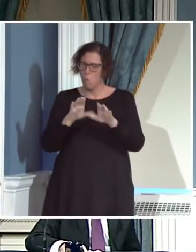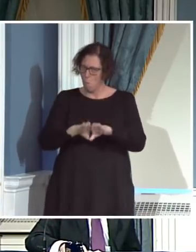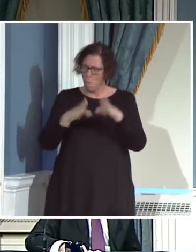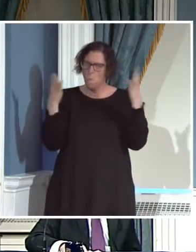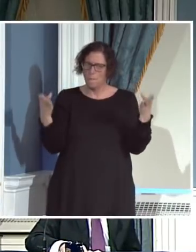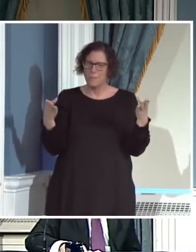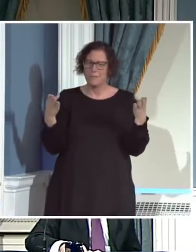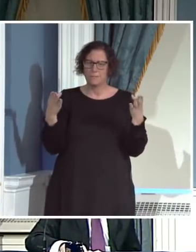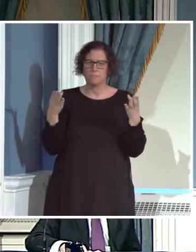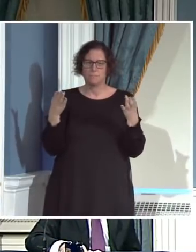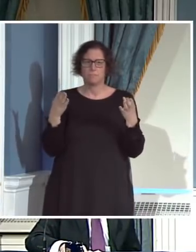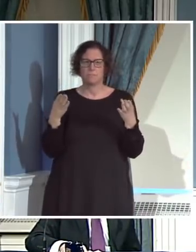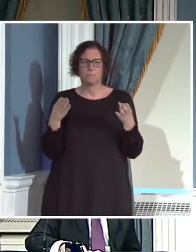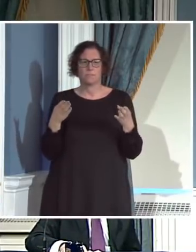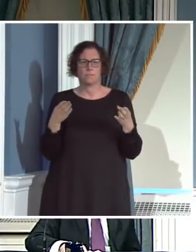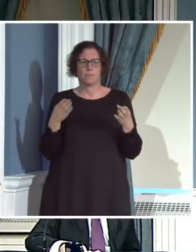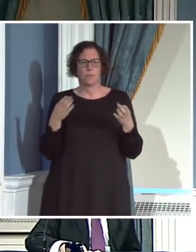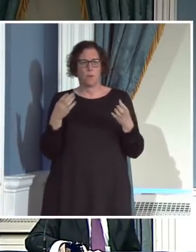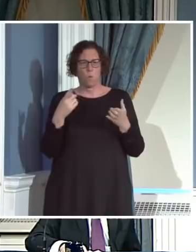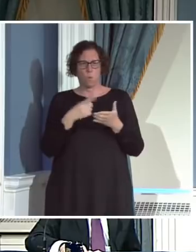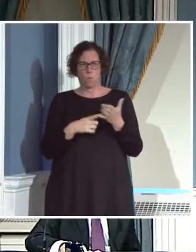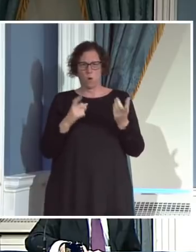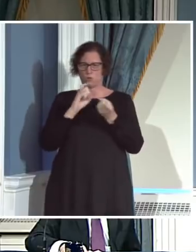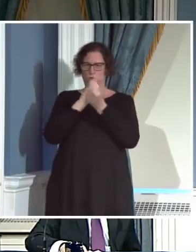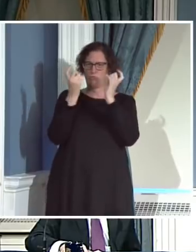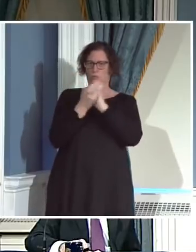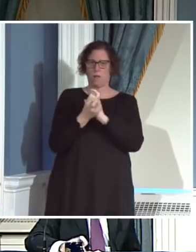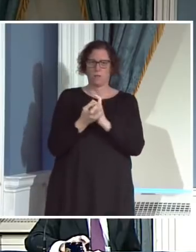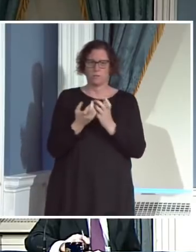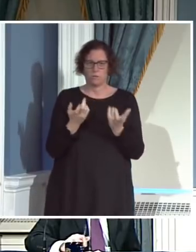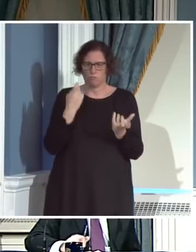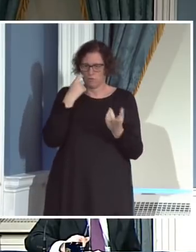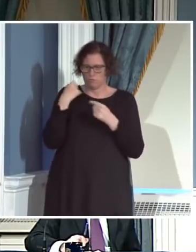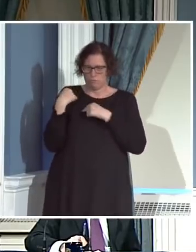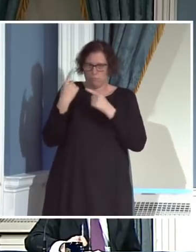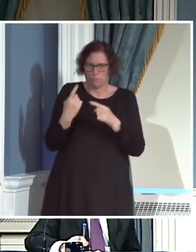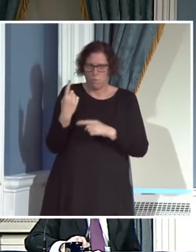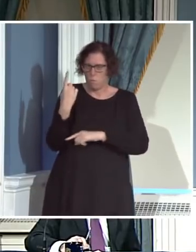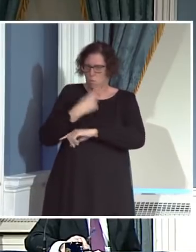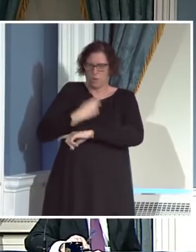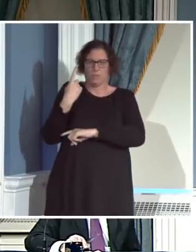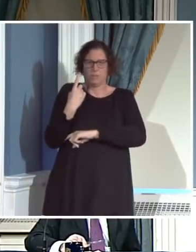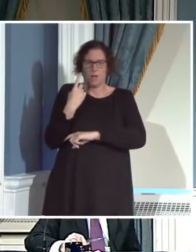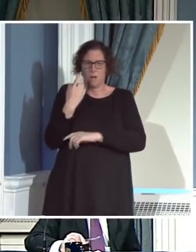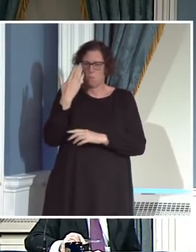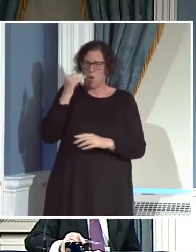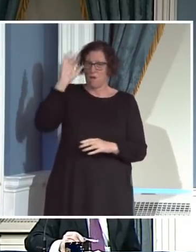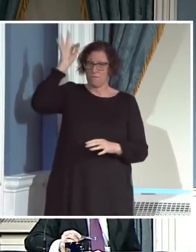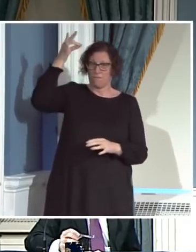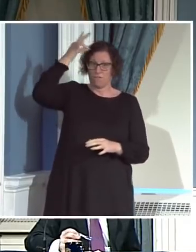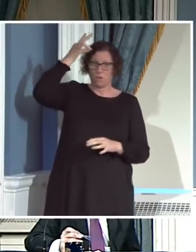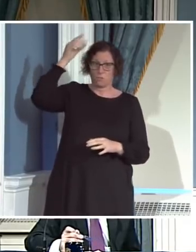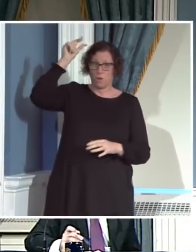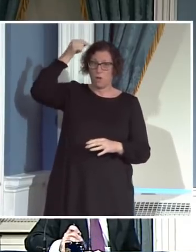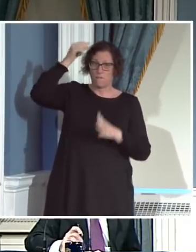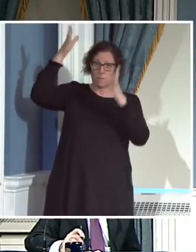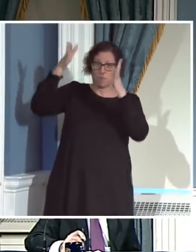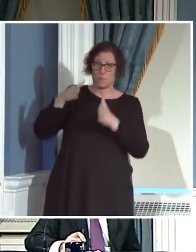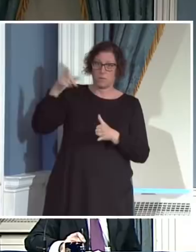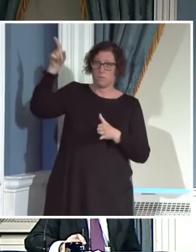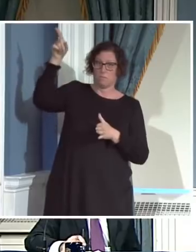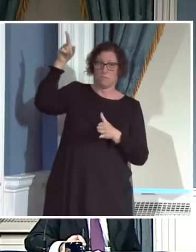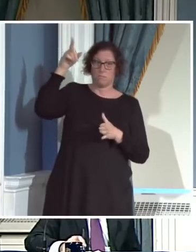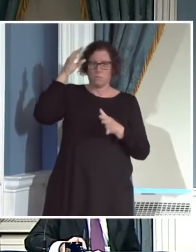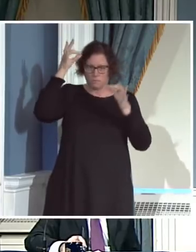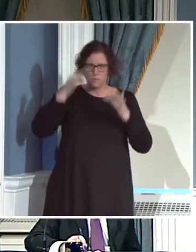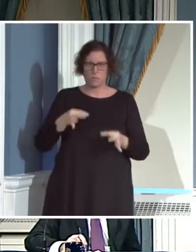rules. So what changed to lead you to agree with the governor's decision to shut them down? And what would you say to critics who claim playgrounds are the